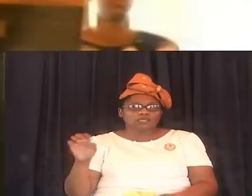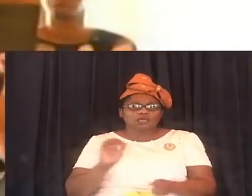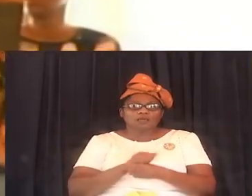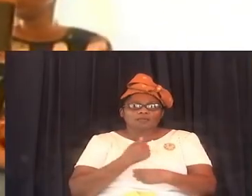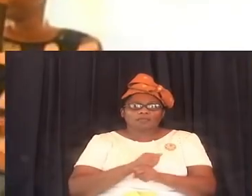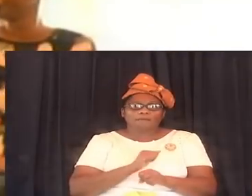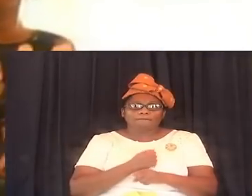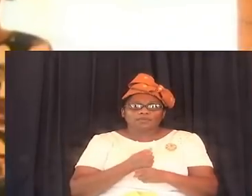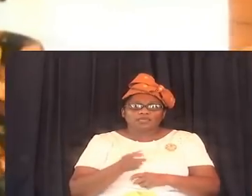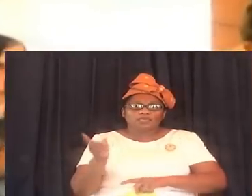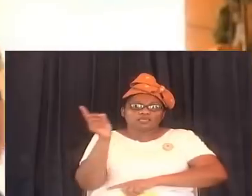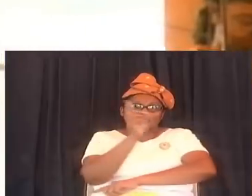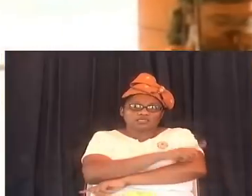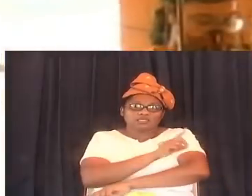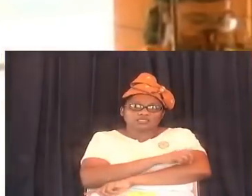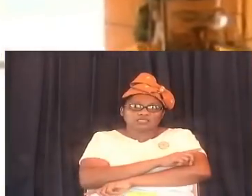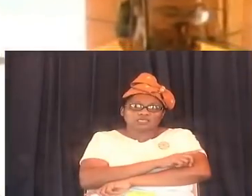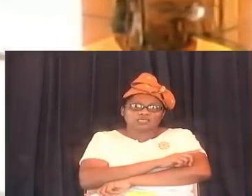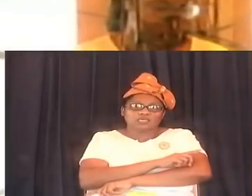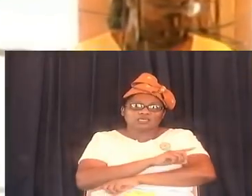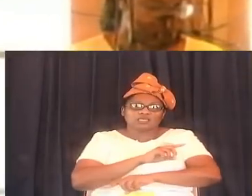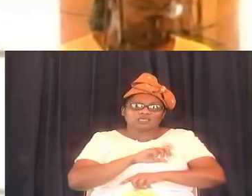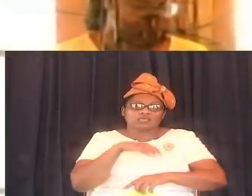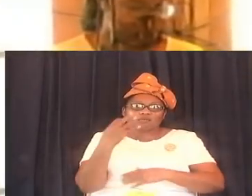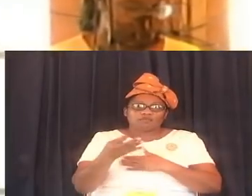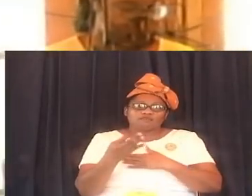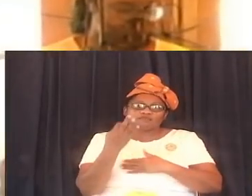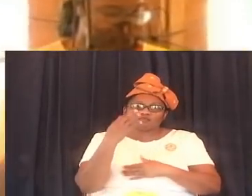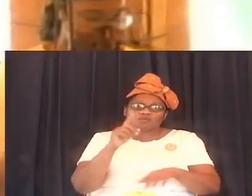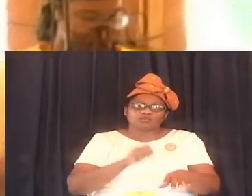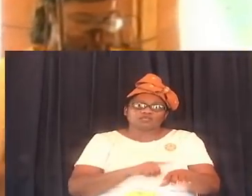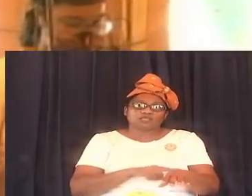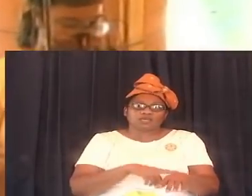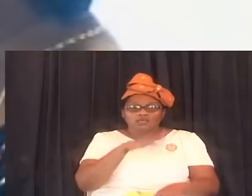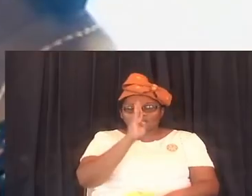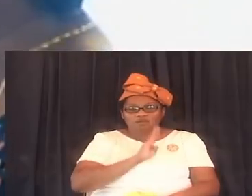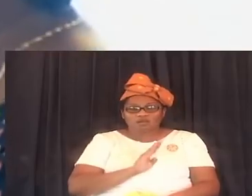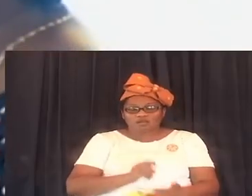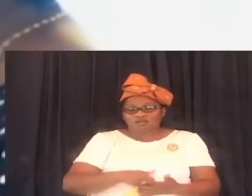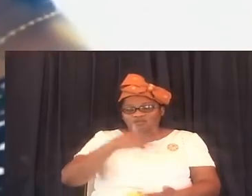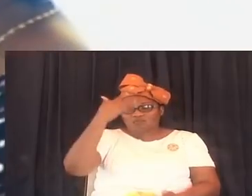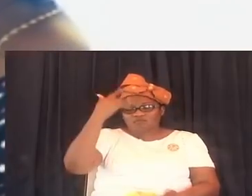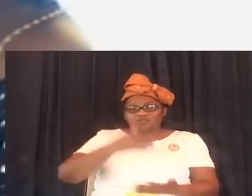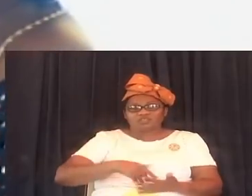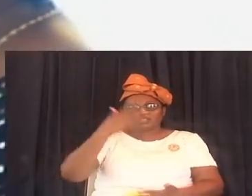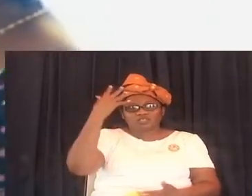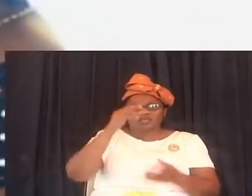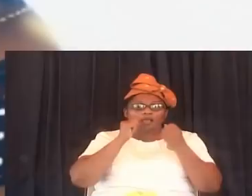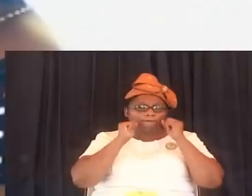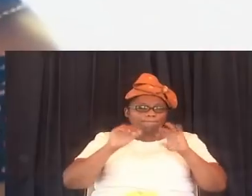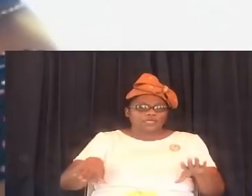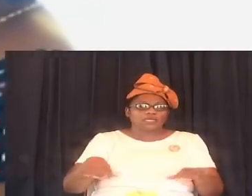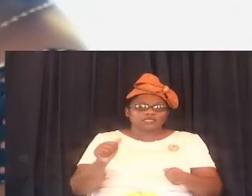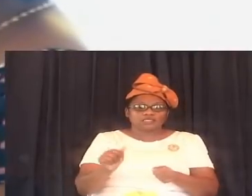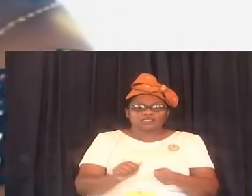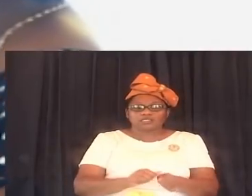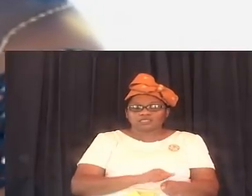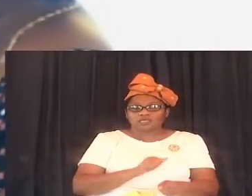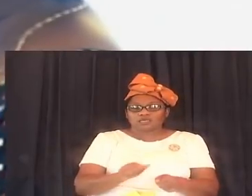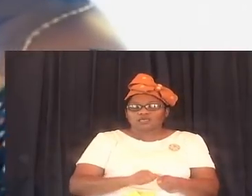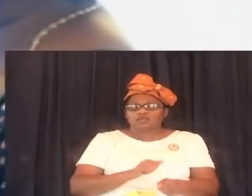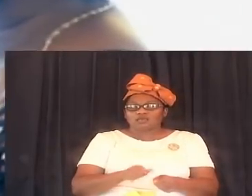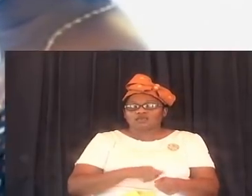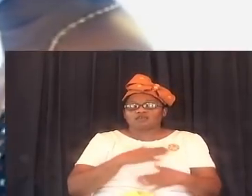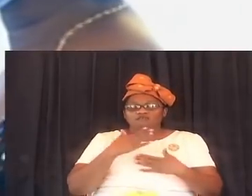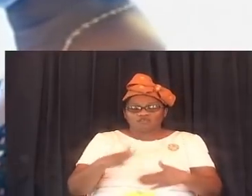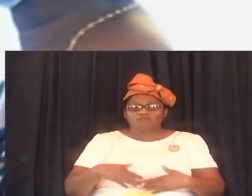that you might be in the house. Listen, God richly bless each and every one of you. Thank you for coming out, and I